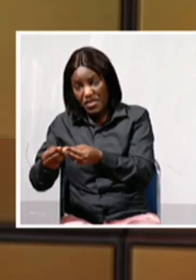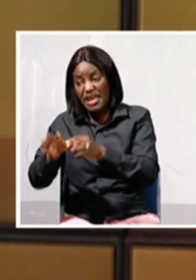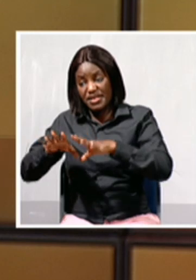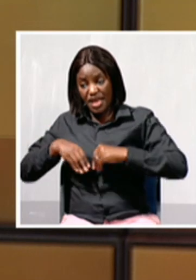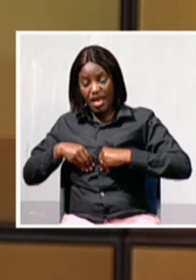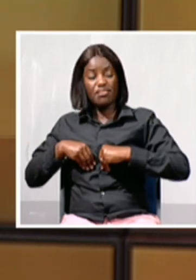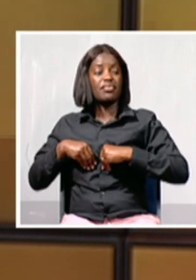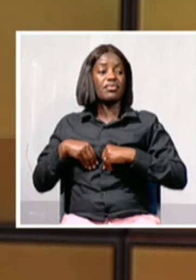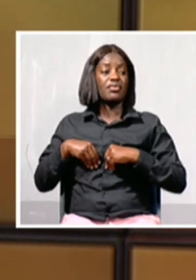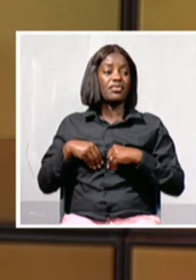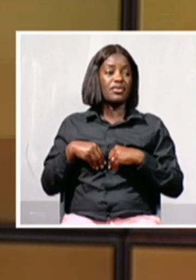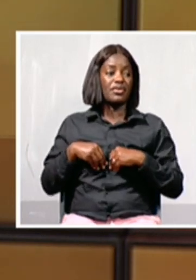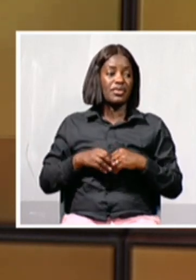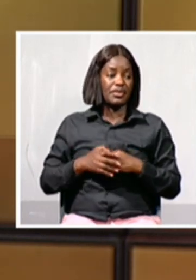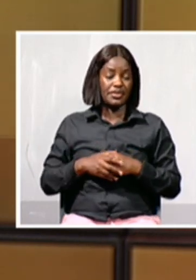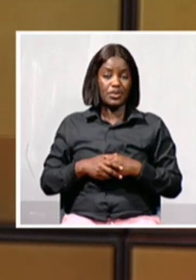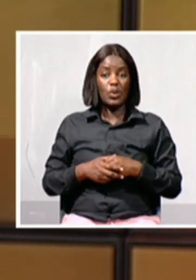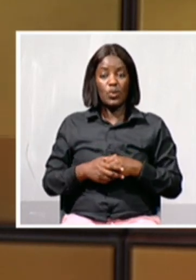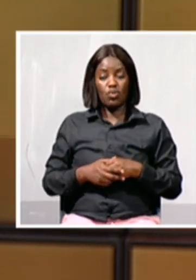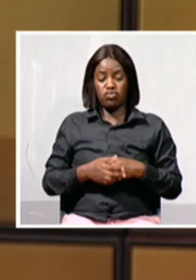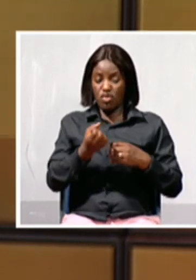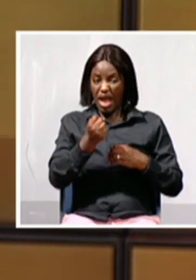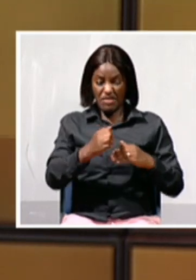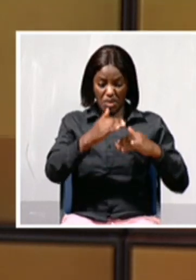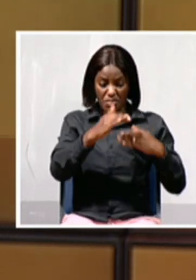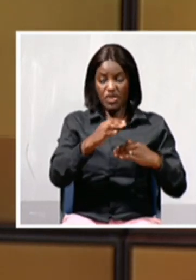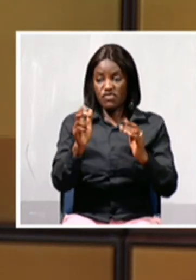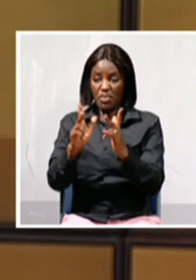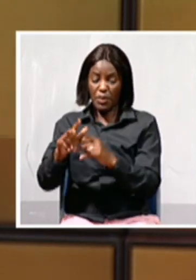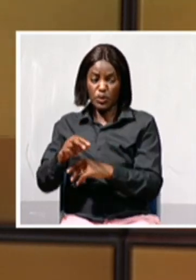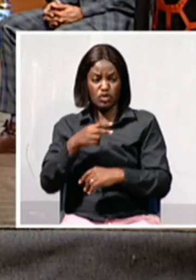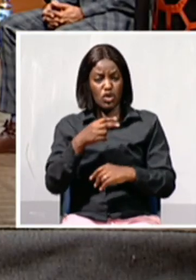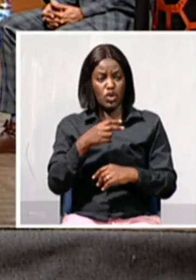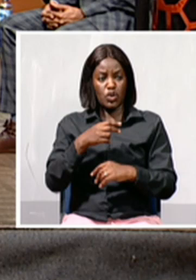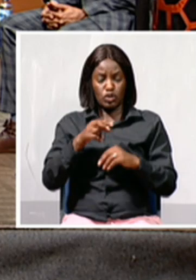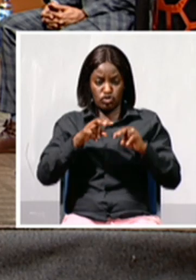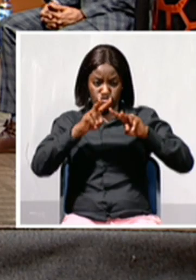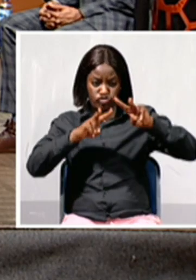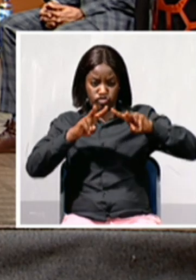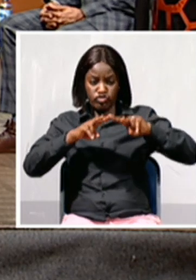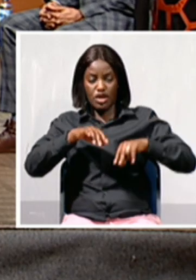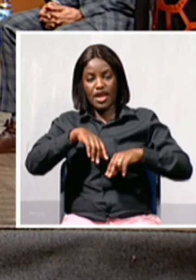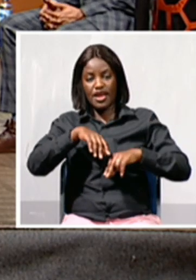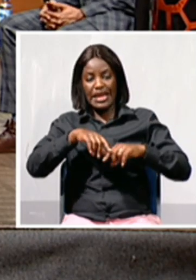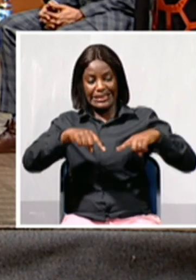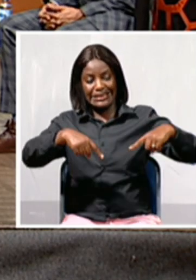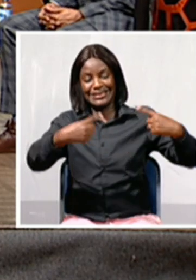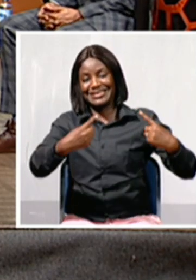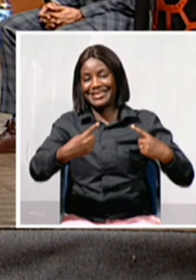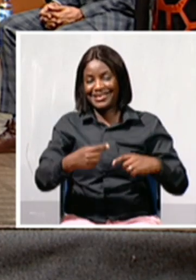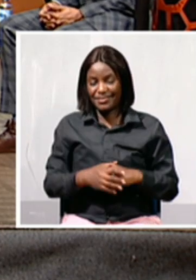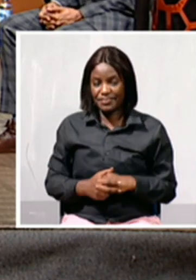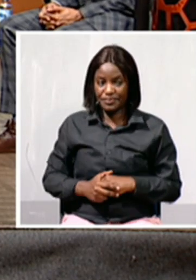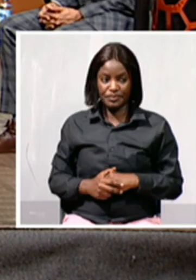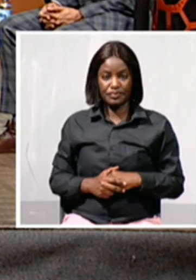That's why we have that period for the electorate to object. Thank you very much. Madam, your final thoughts this evening,